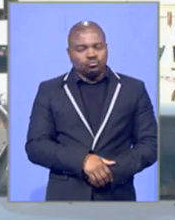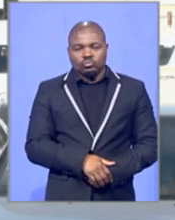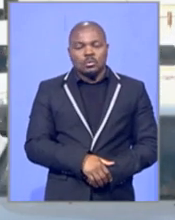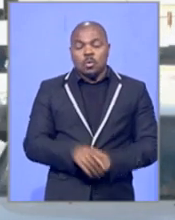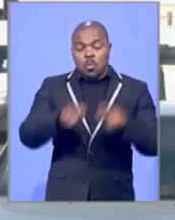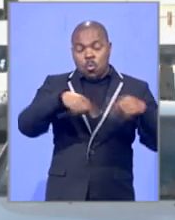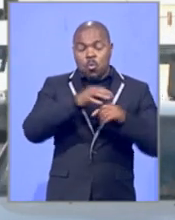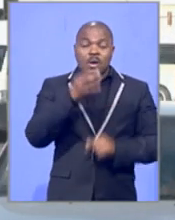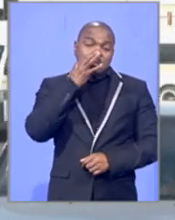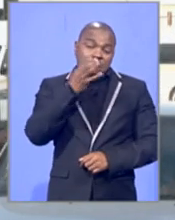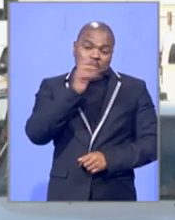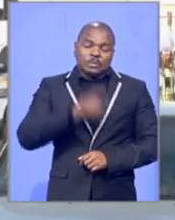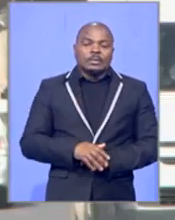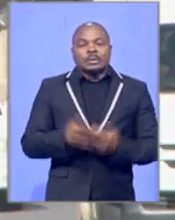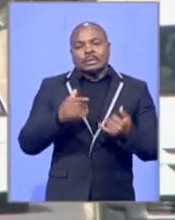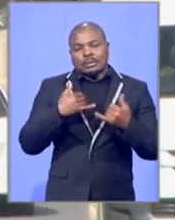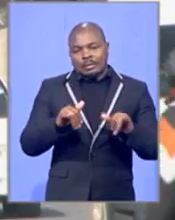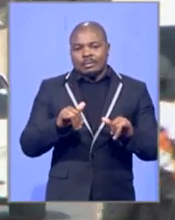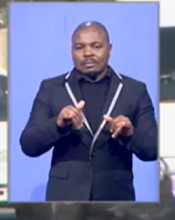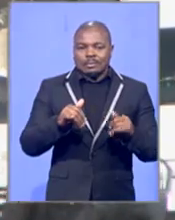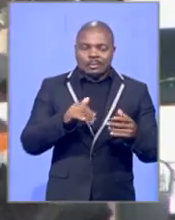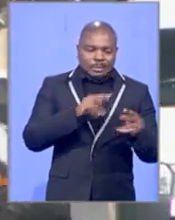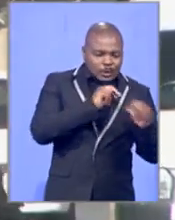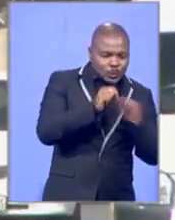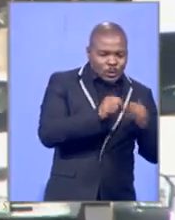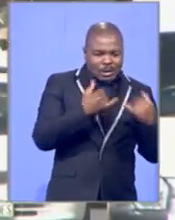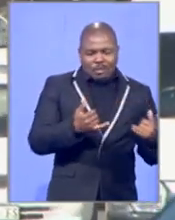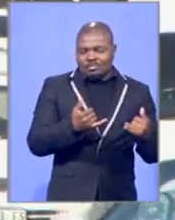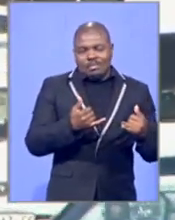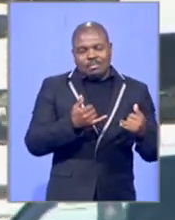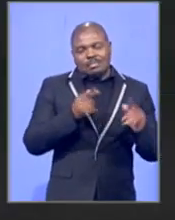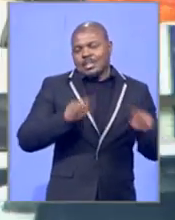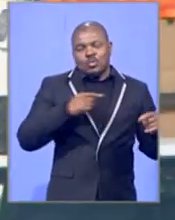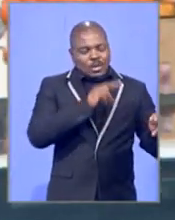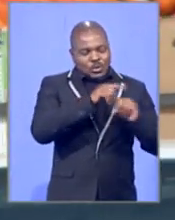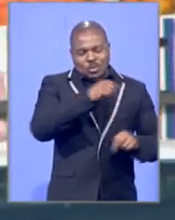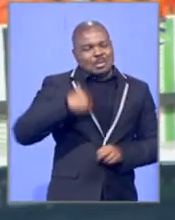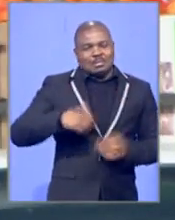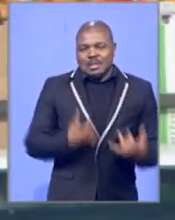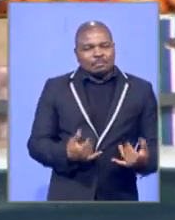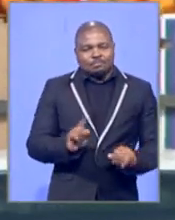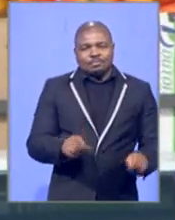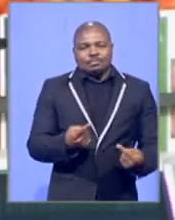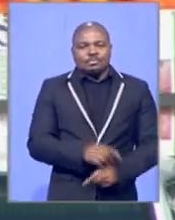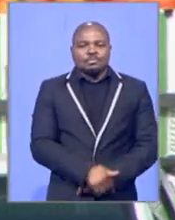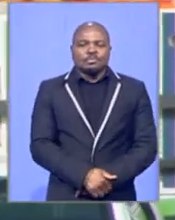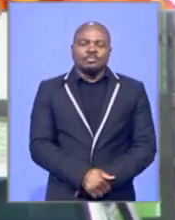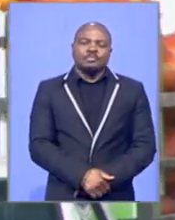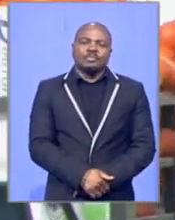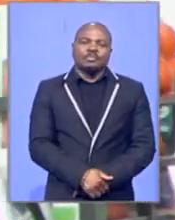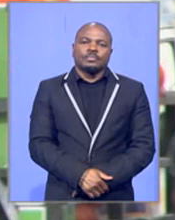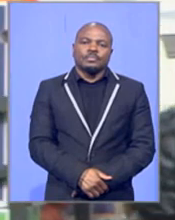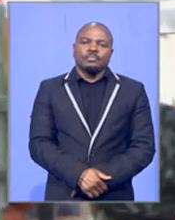boletse go fela ke gore go sa le ka pele go ka swara dipolitiano le ba mmasepala. Ishmael Mudiba wa Ditaba tsa